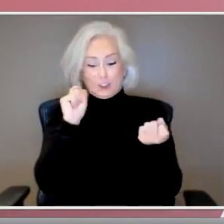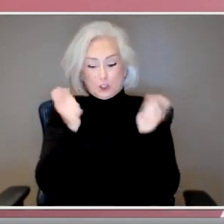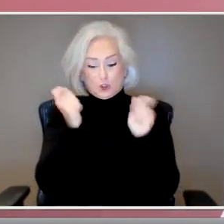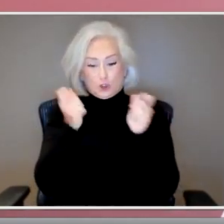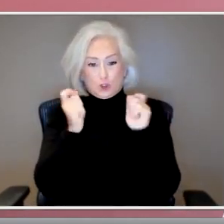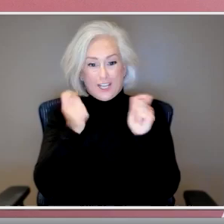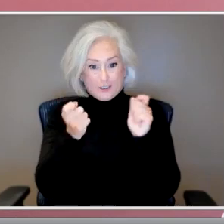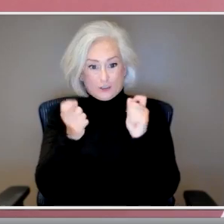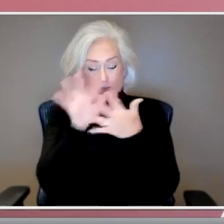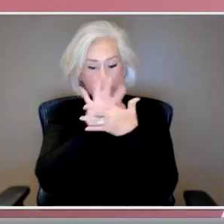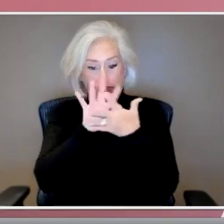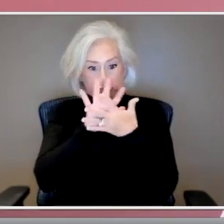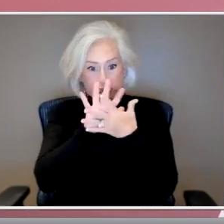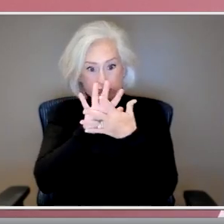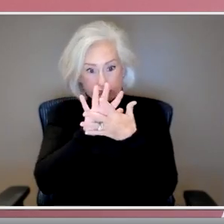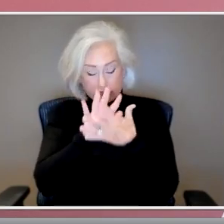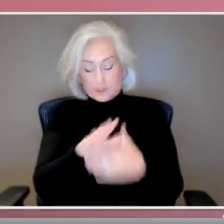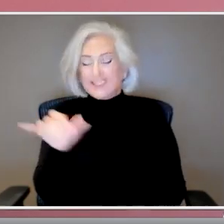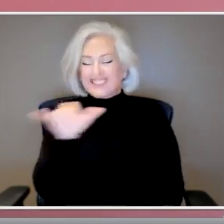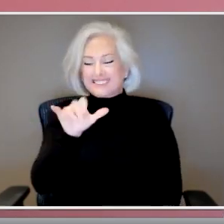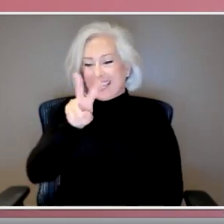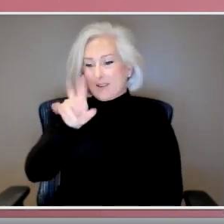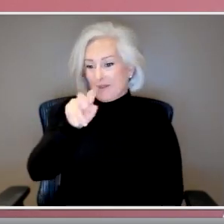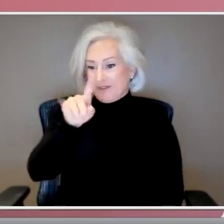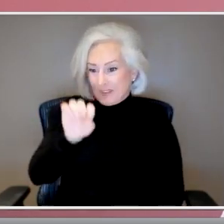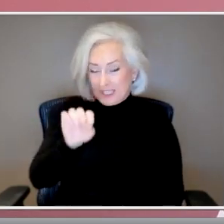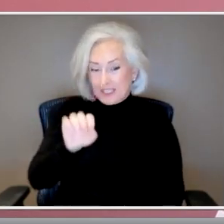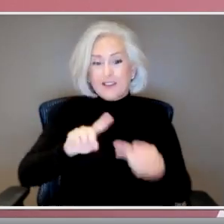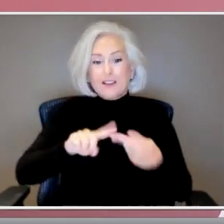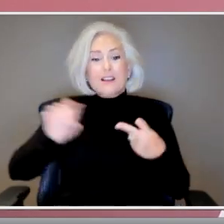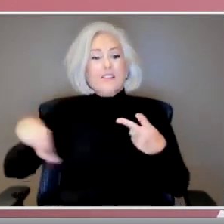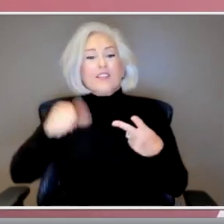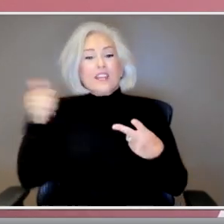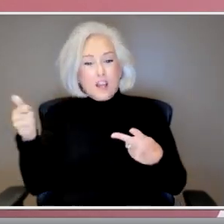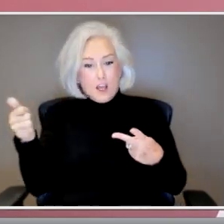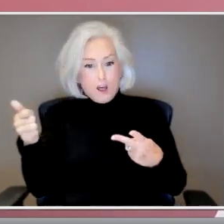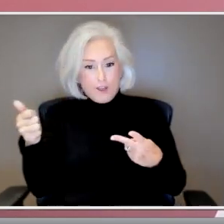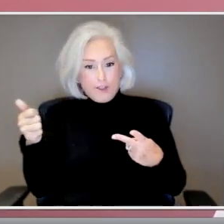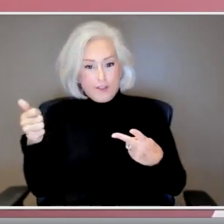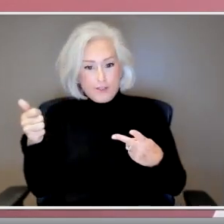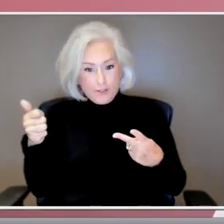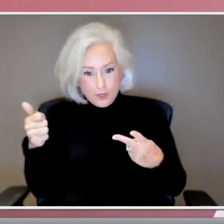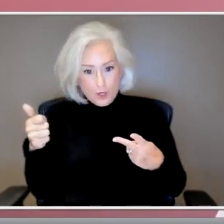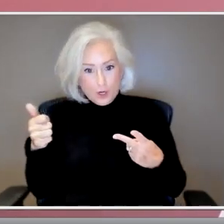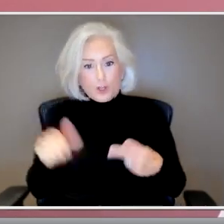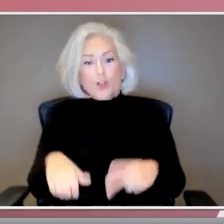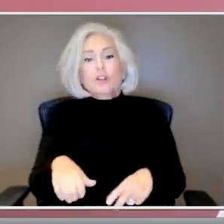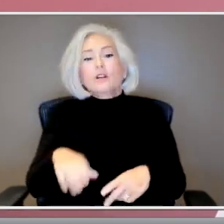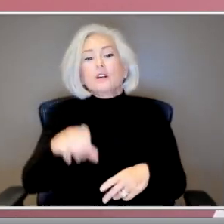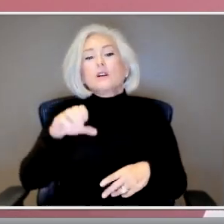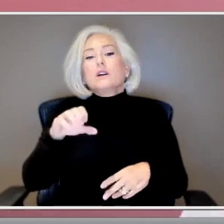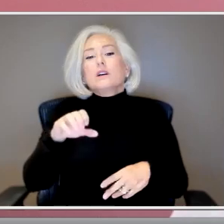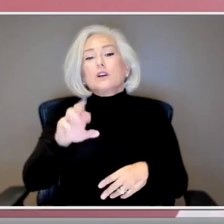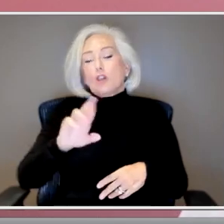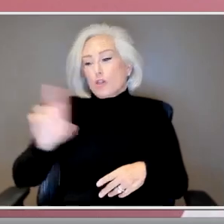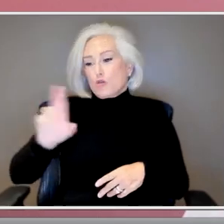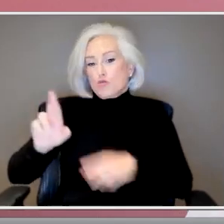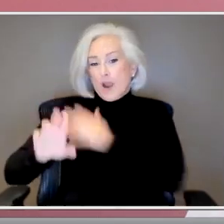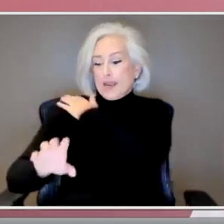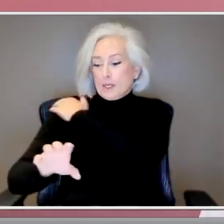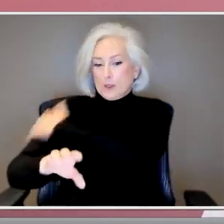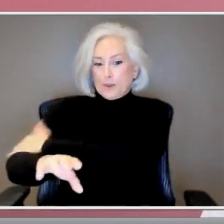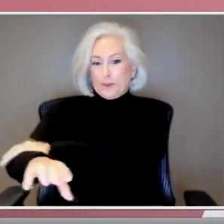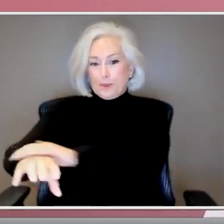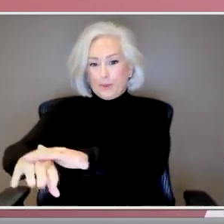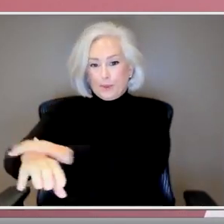the other thing that sometimes brings them in is what's called rest pain or claudication in their right arm. And so anytime they move their arm